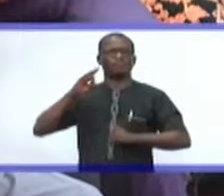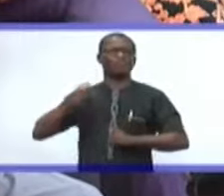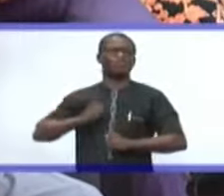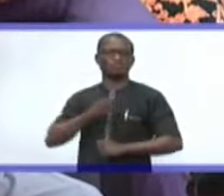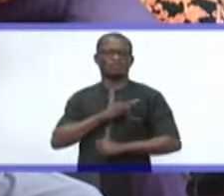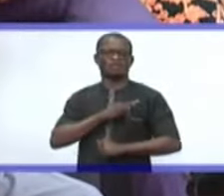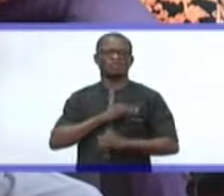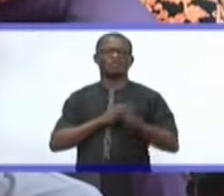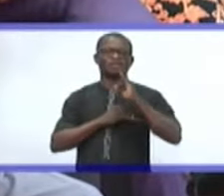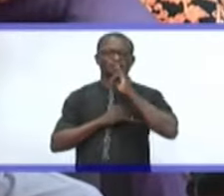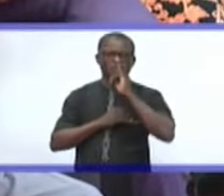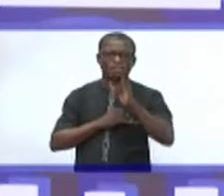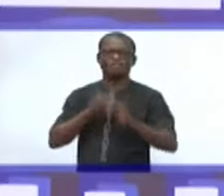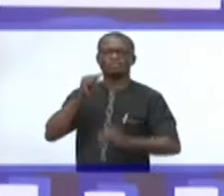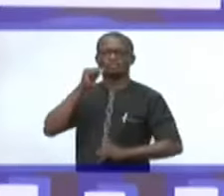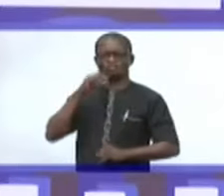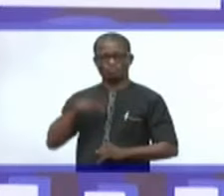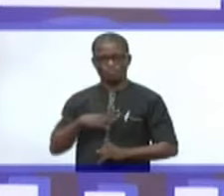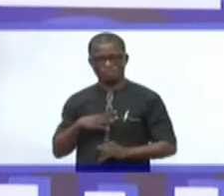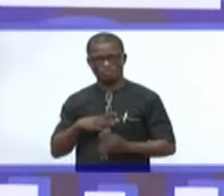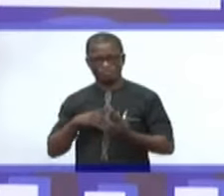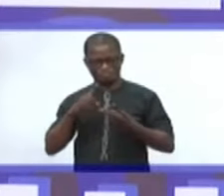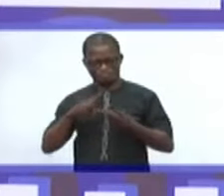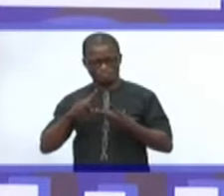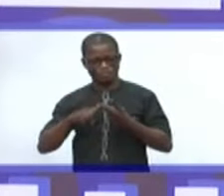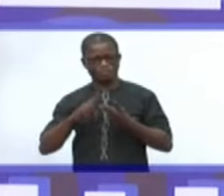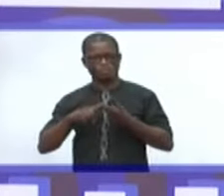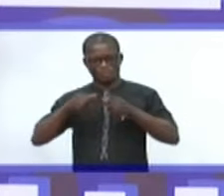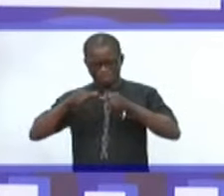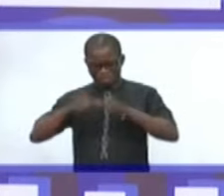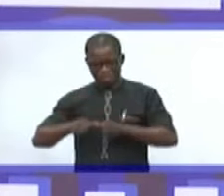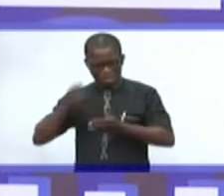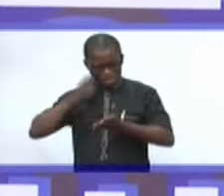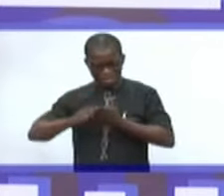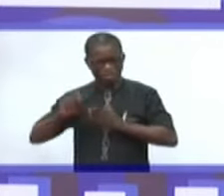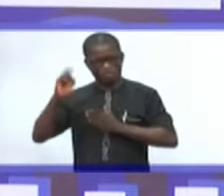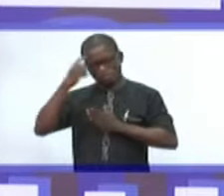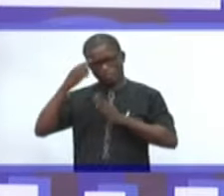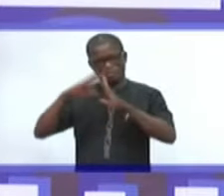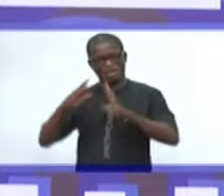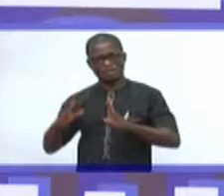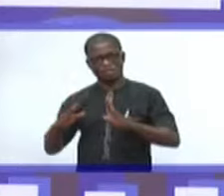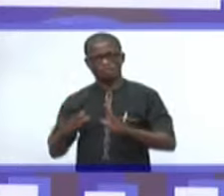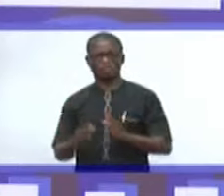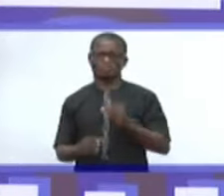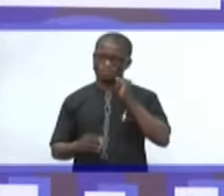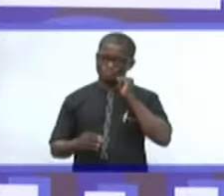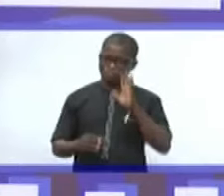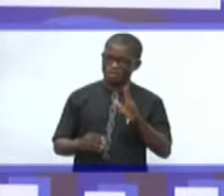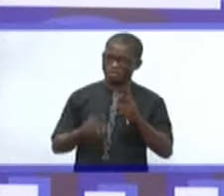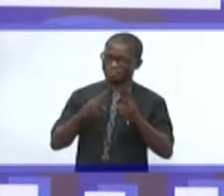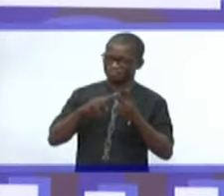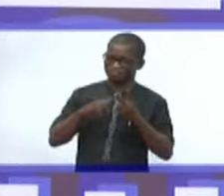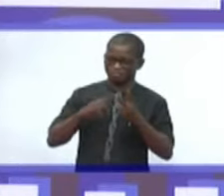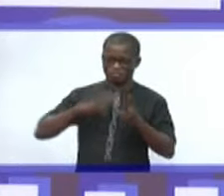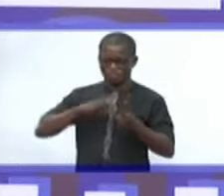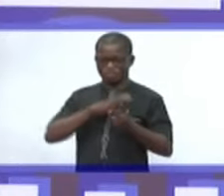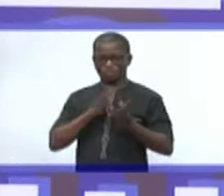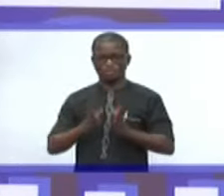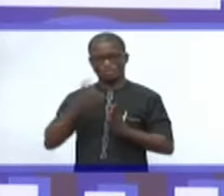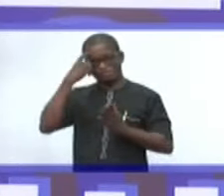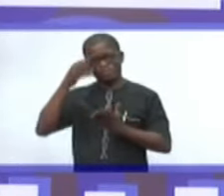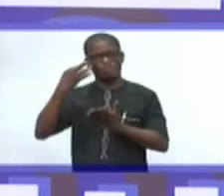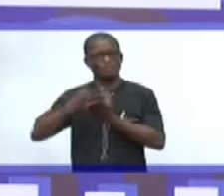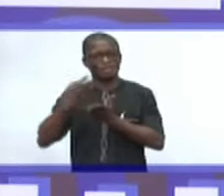was a woman. Permanent Secretary of Government House, woman. Commissioner for